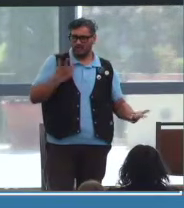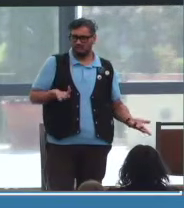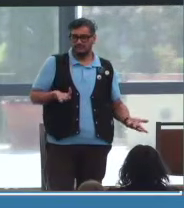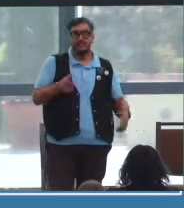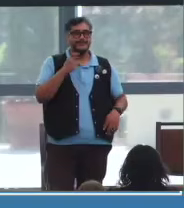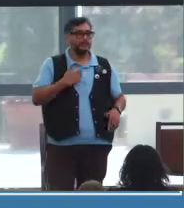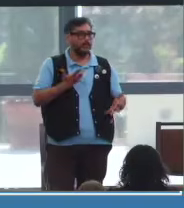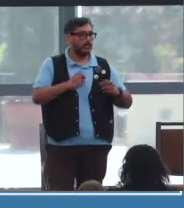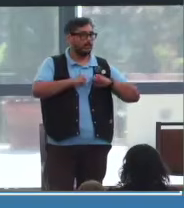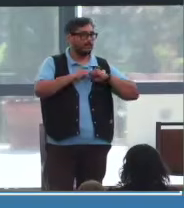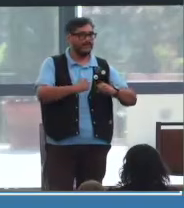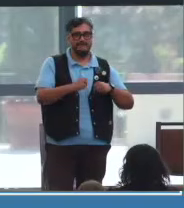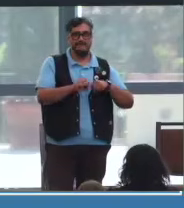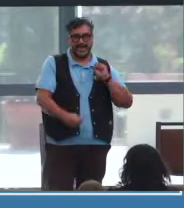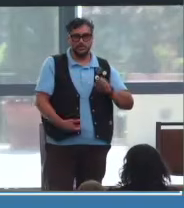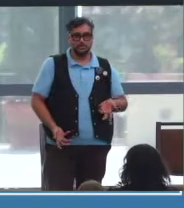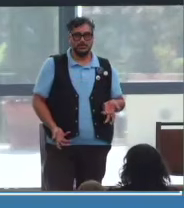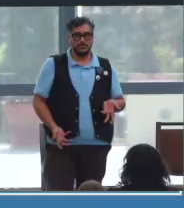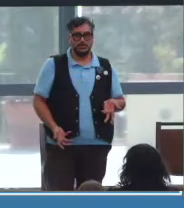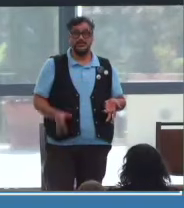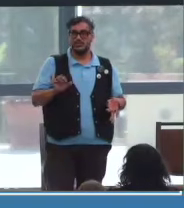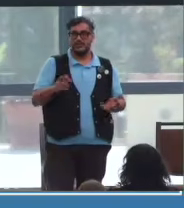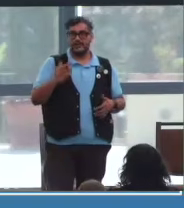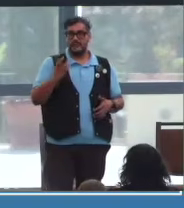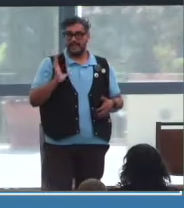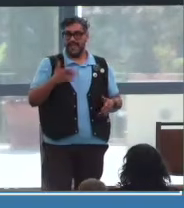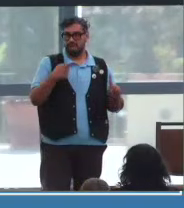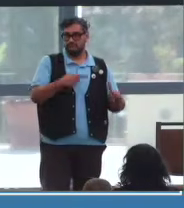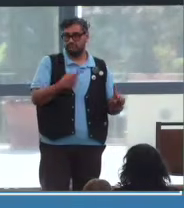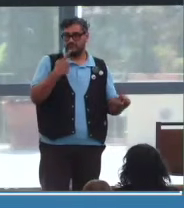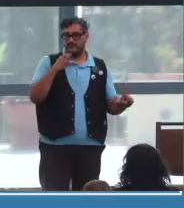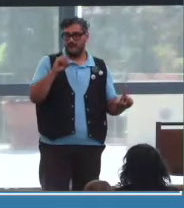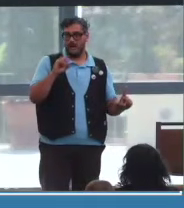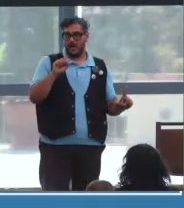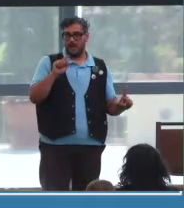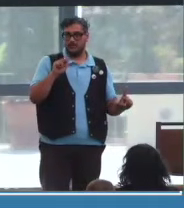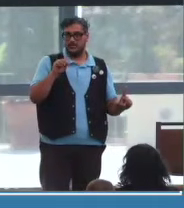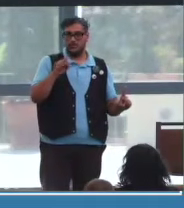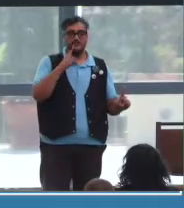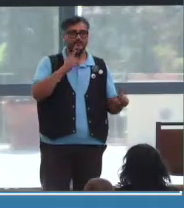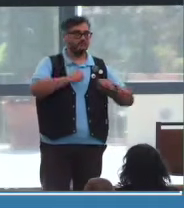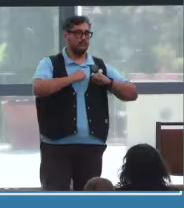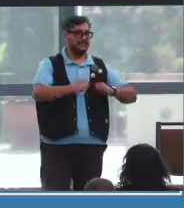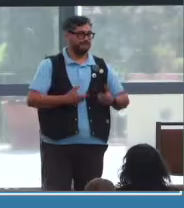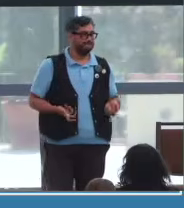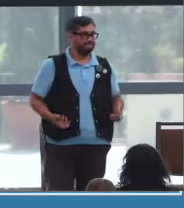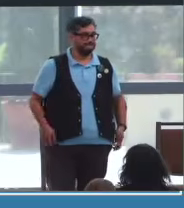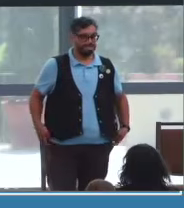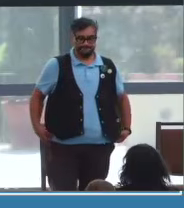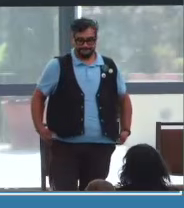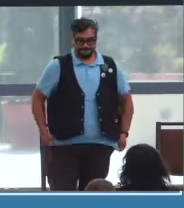we really want to prevent fractures. And so that's what really all of our treatments for osteoporosis are geared towards, is preventing that.